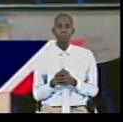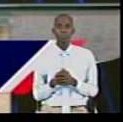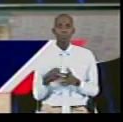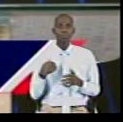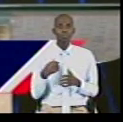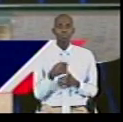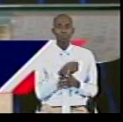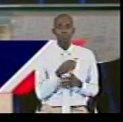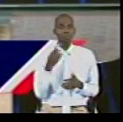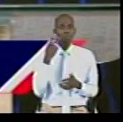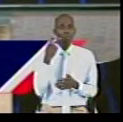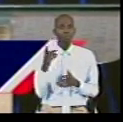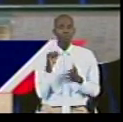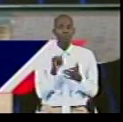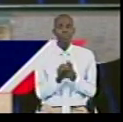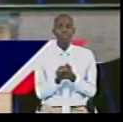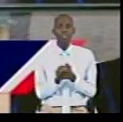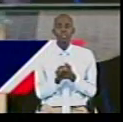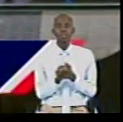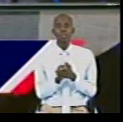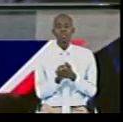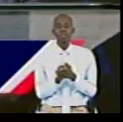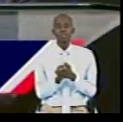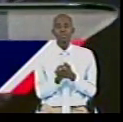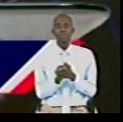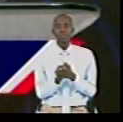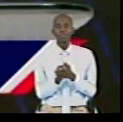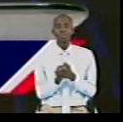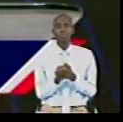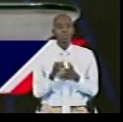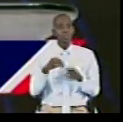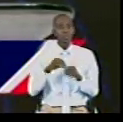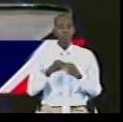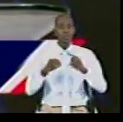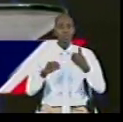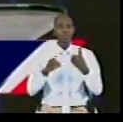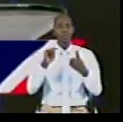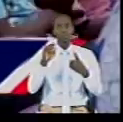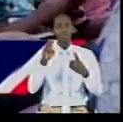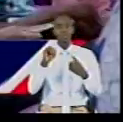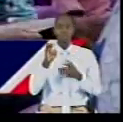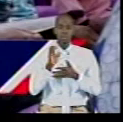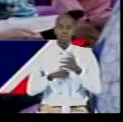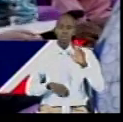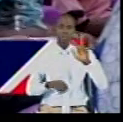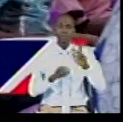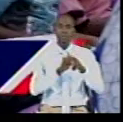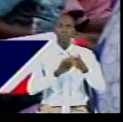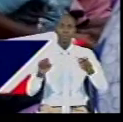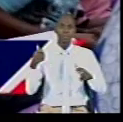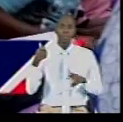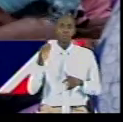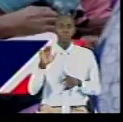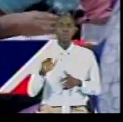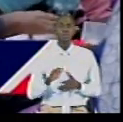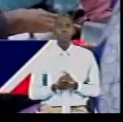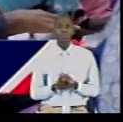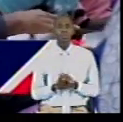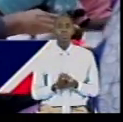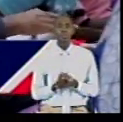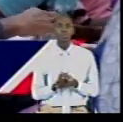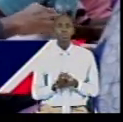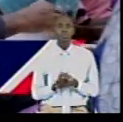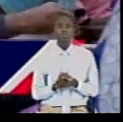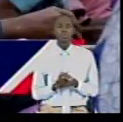1 Timothy chapter 3, verse 15. 1 Timothy chapter 3, reading from verse 15. But if I